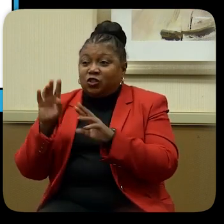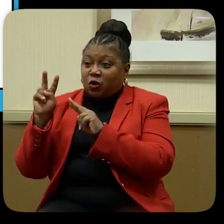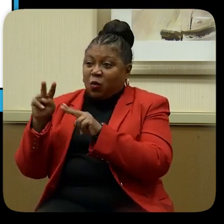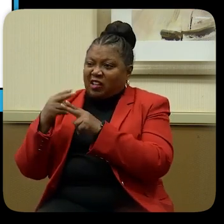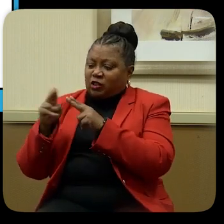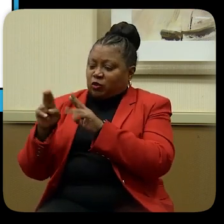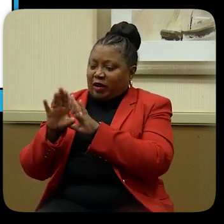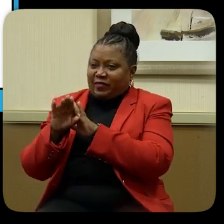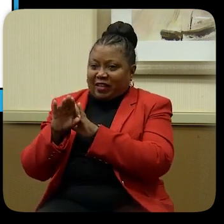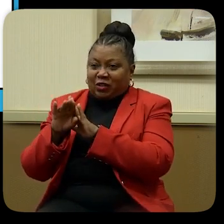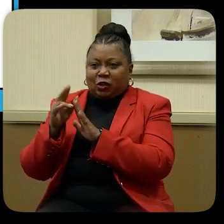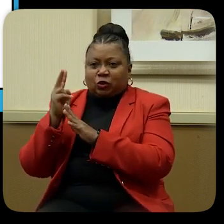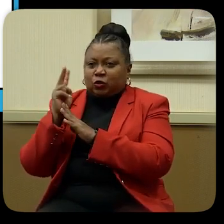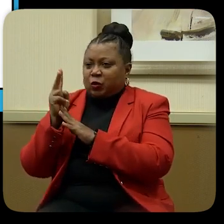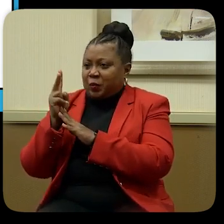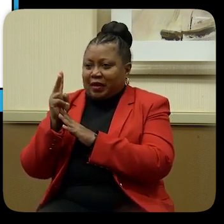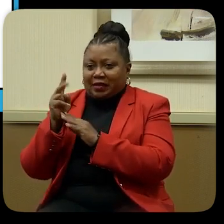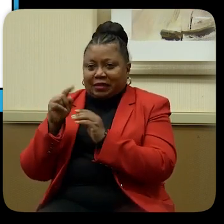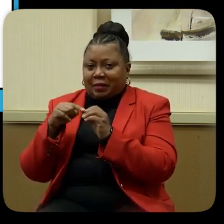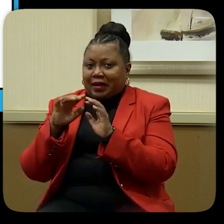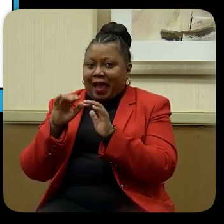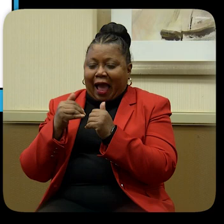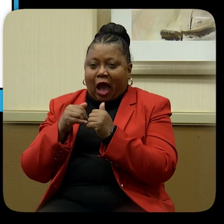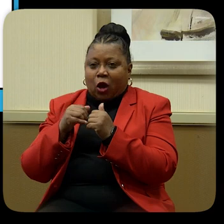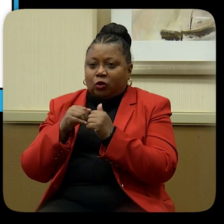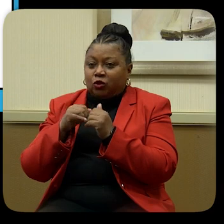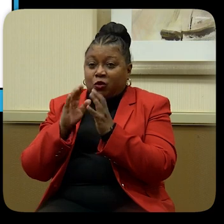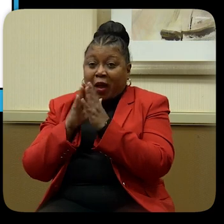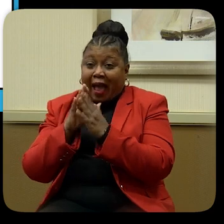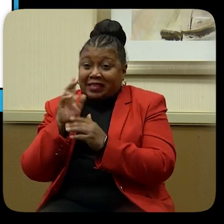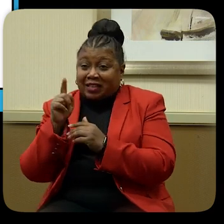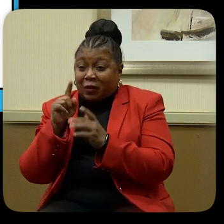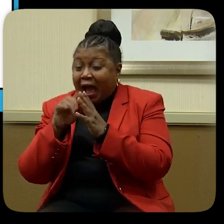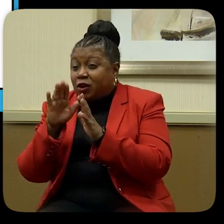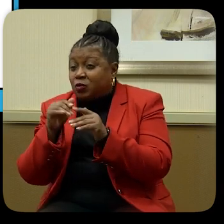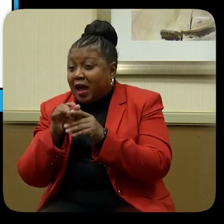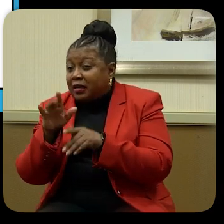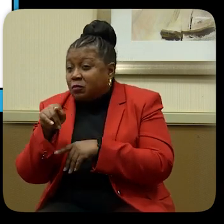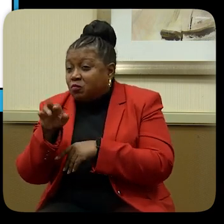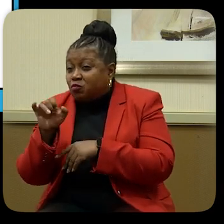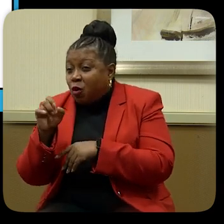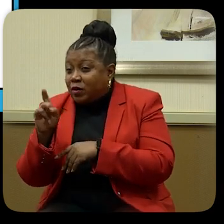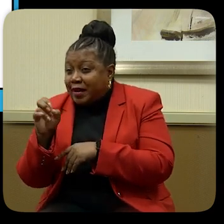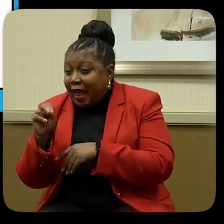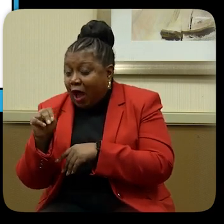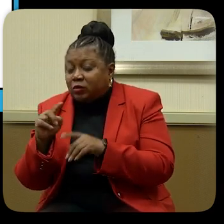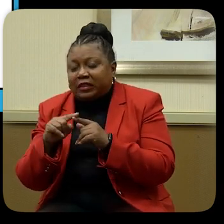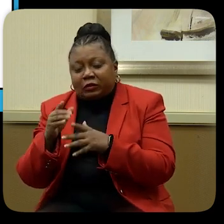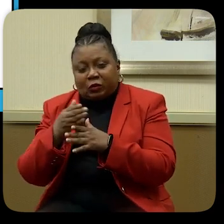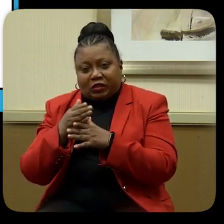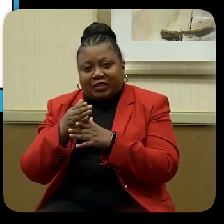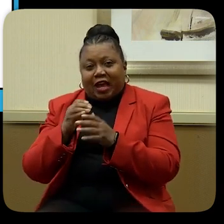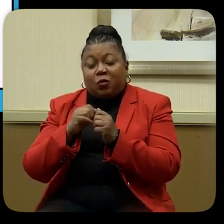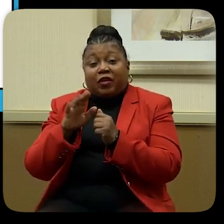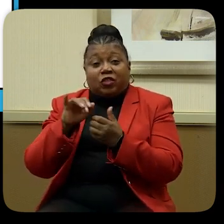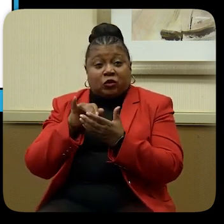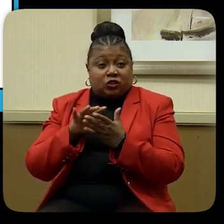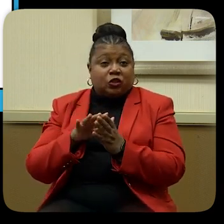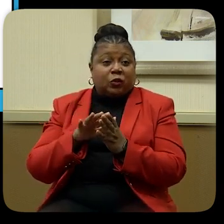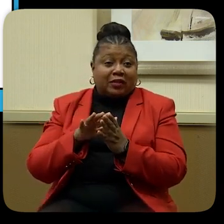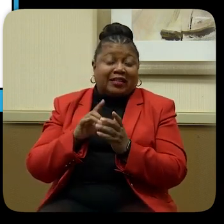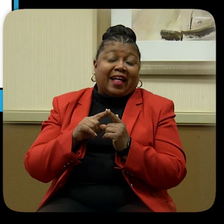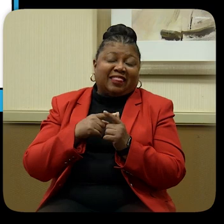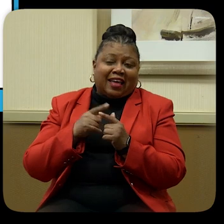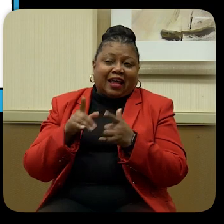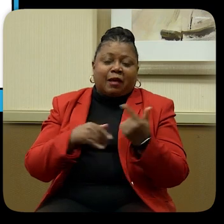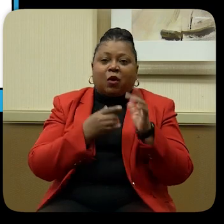watch this short video. It's 2 minutes about how do you ask someone their pronouns. So that could be something that you share with your students.